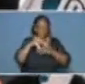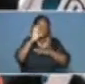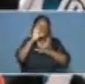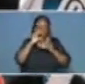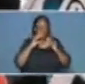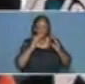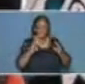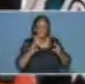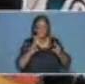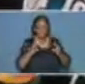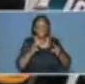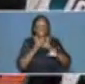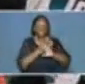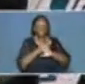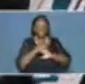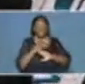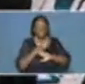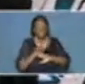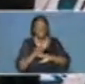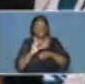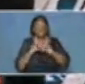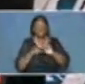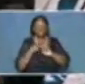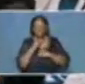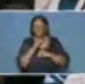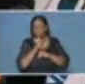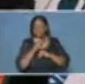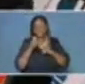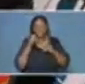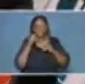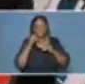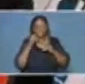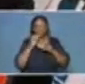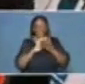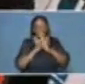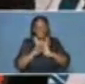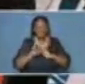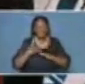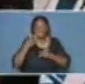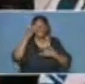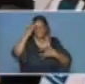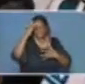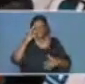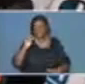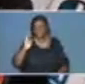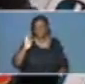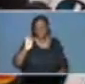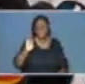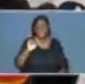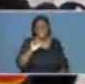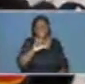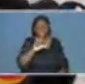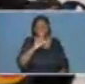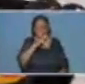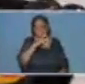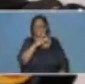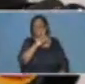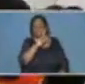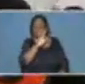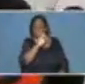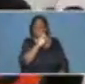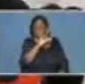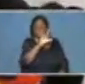our coverage rate so we don't have outbreaks of measles, outbreaks of polio. And the risk is